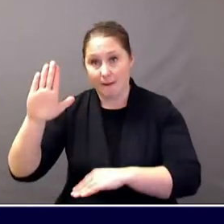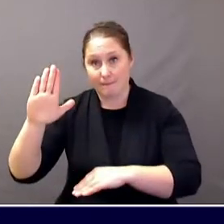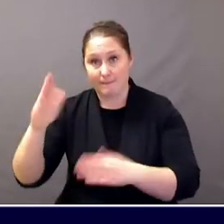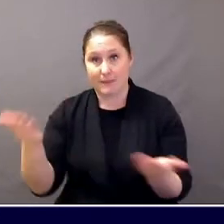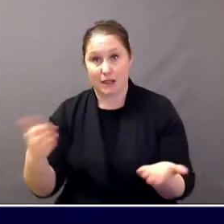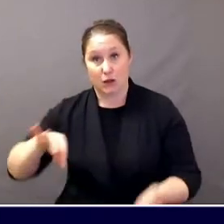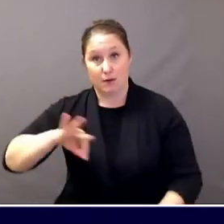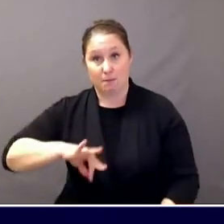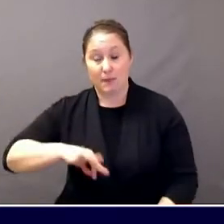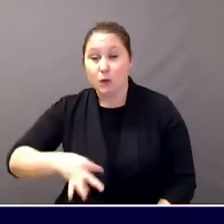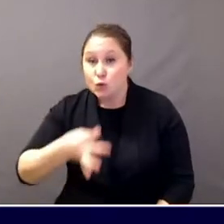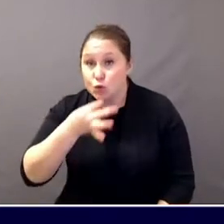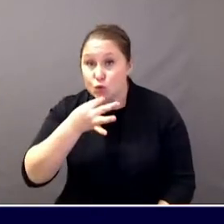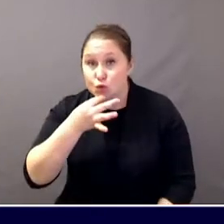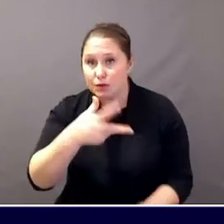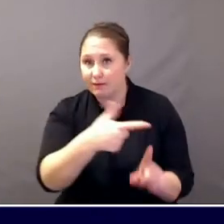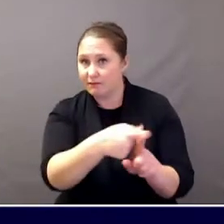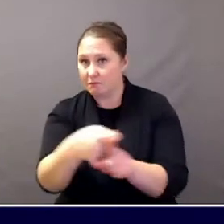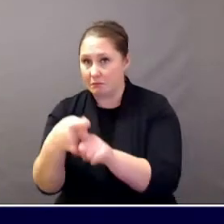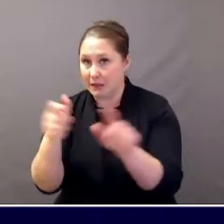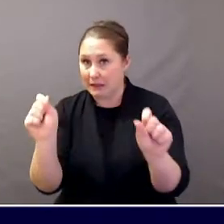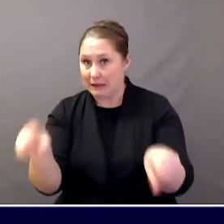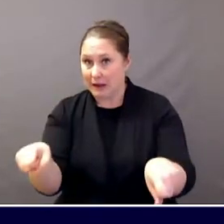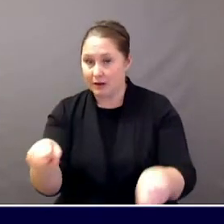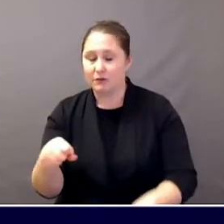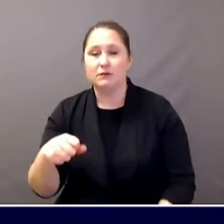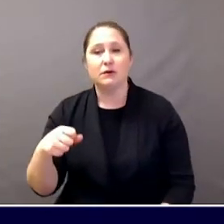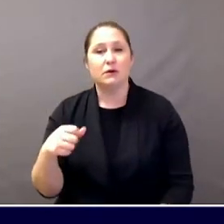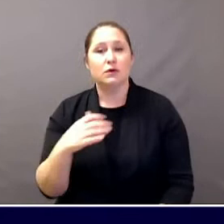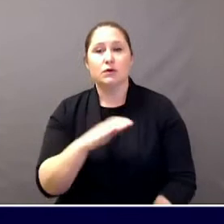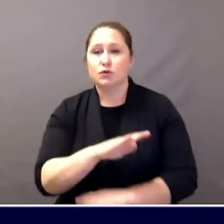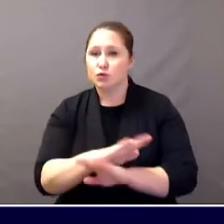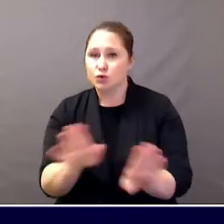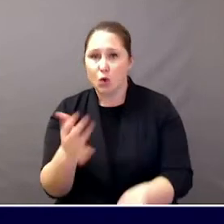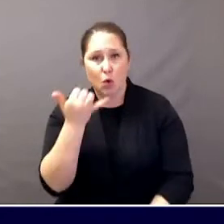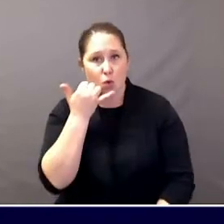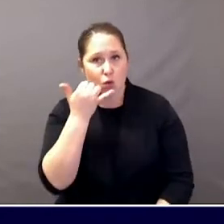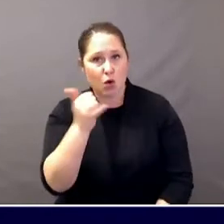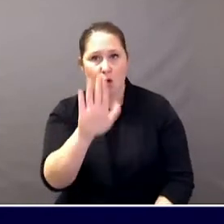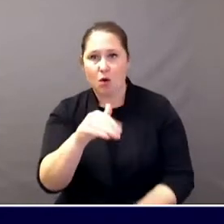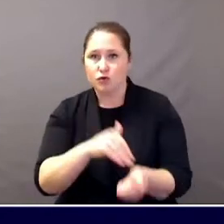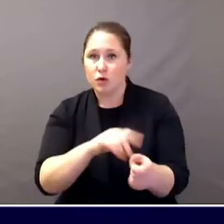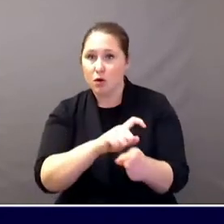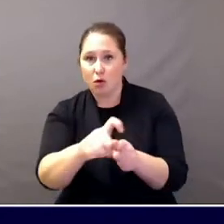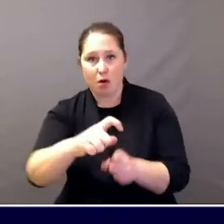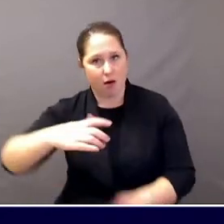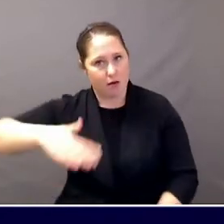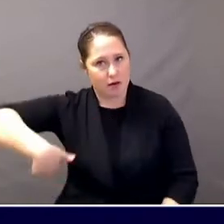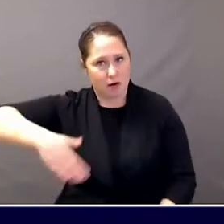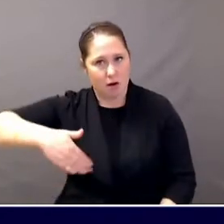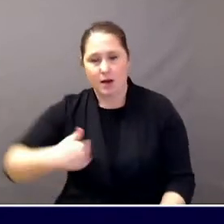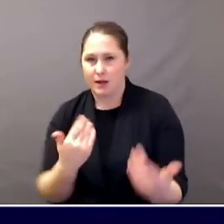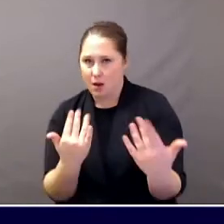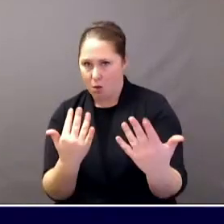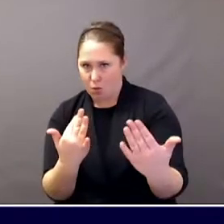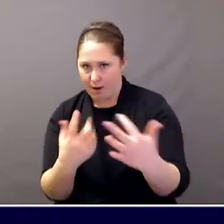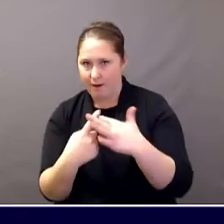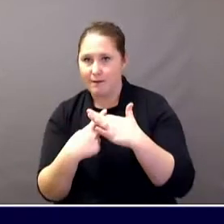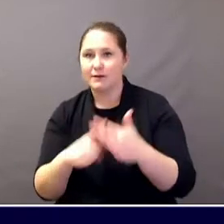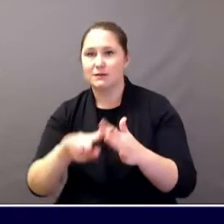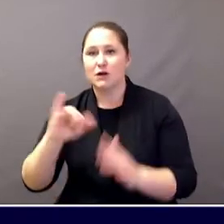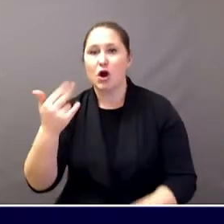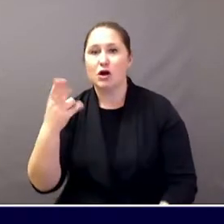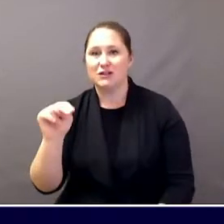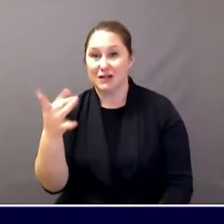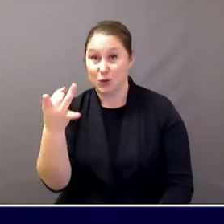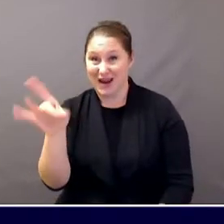to be vaccinated, we ask them to not yet call your doctor. We are going to, starting the week of January 18th, put